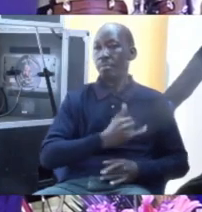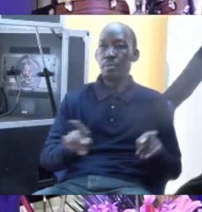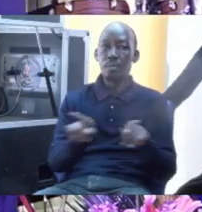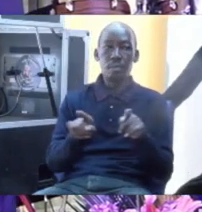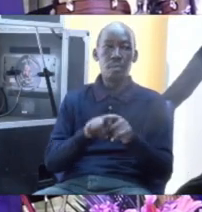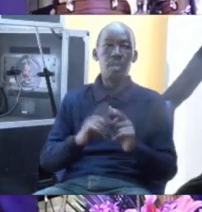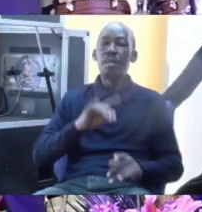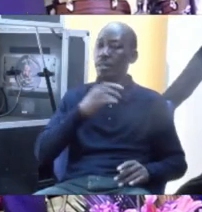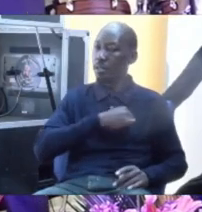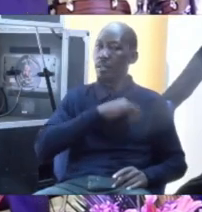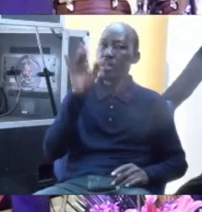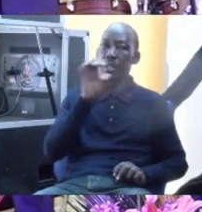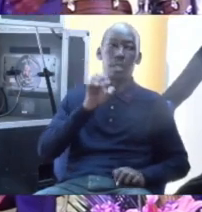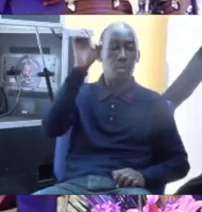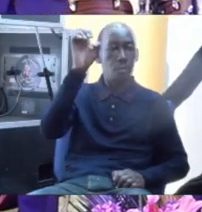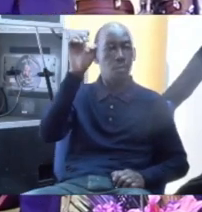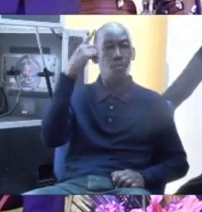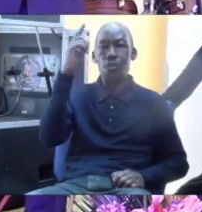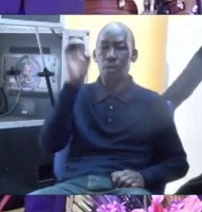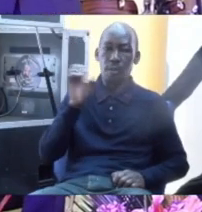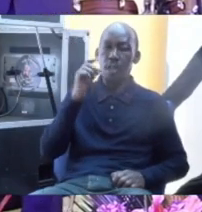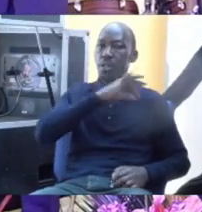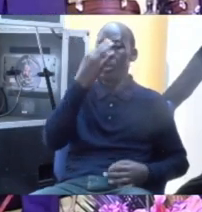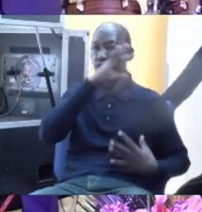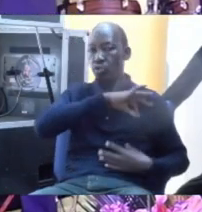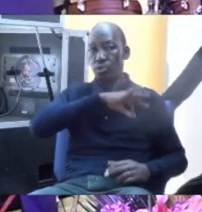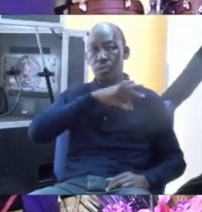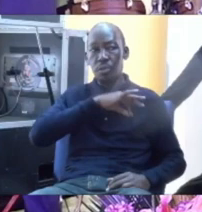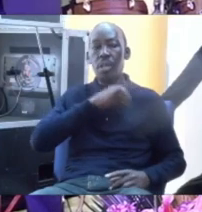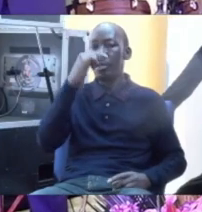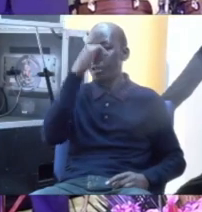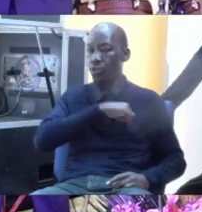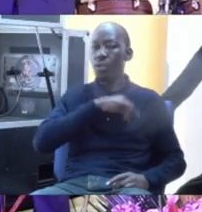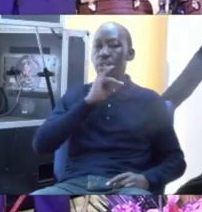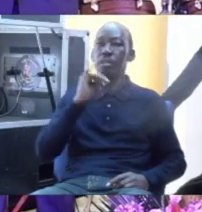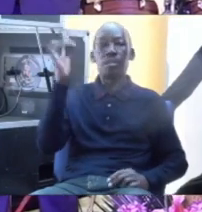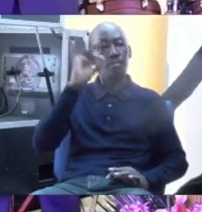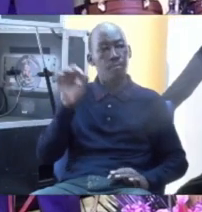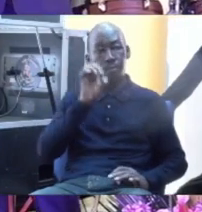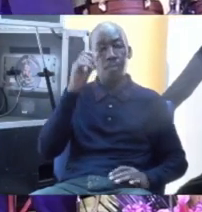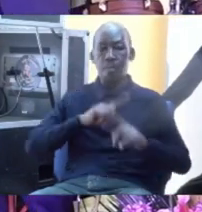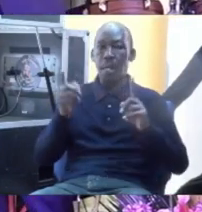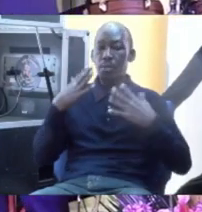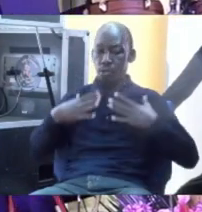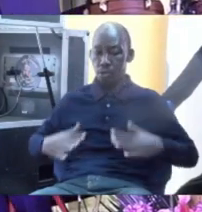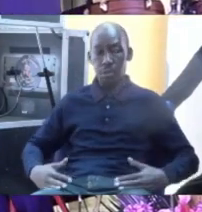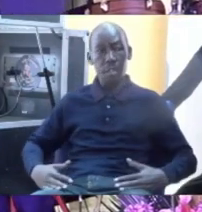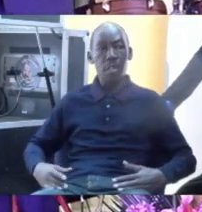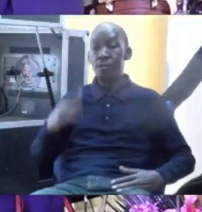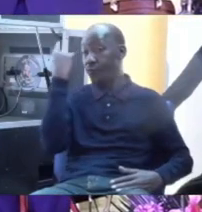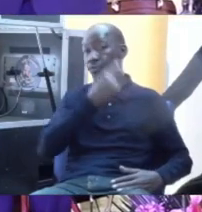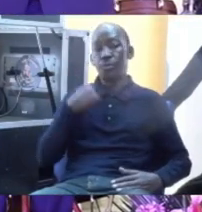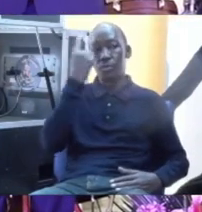is eternal. The soul is eternal. But this body is